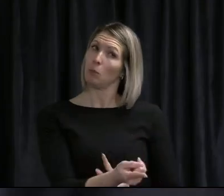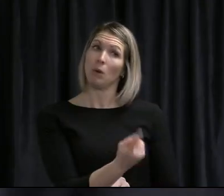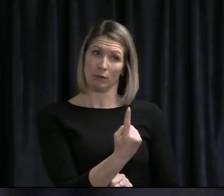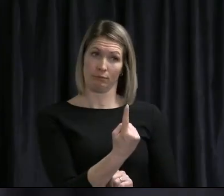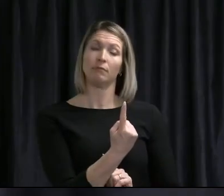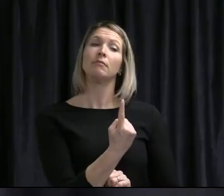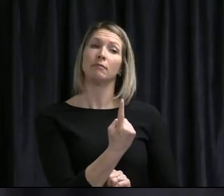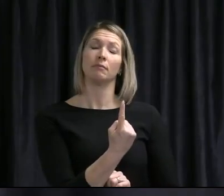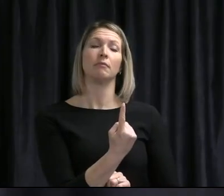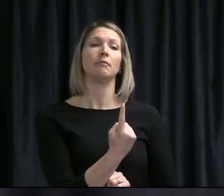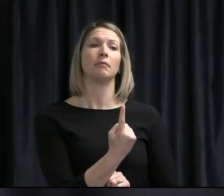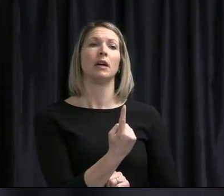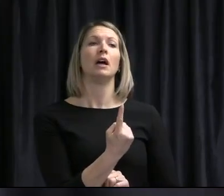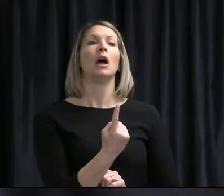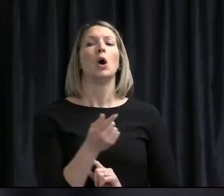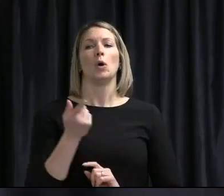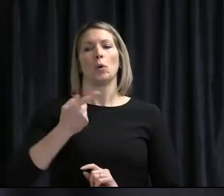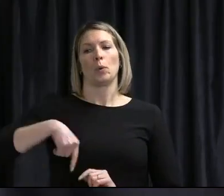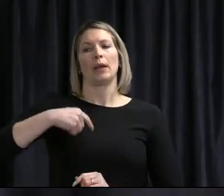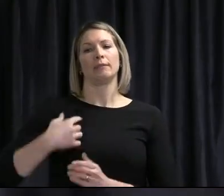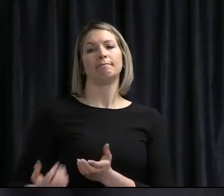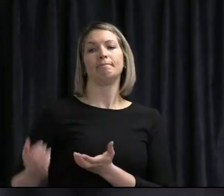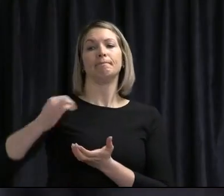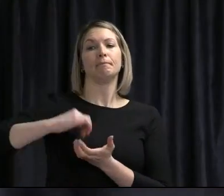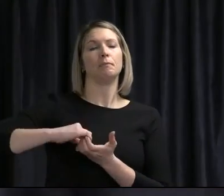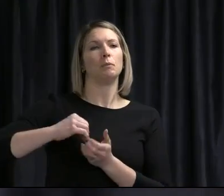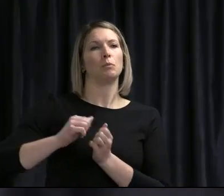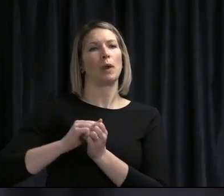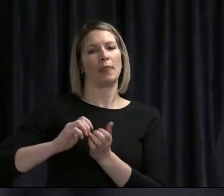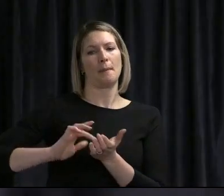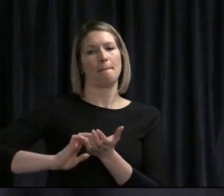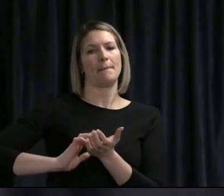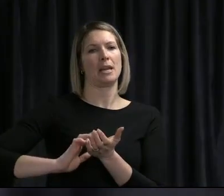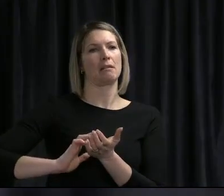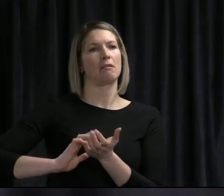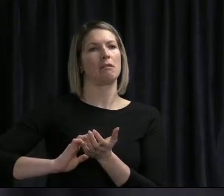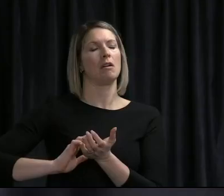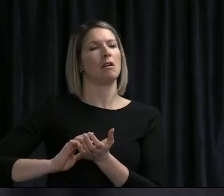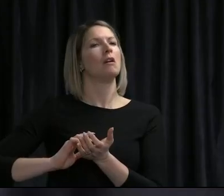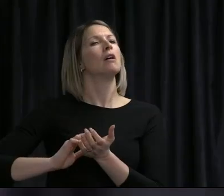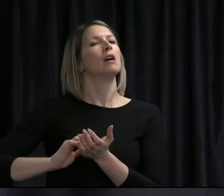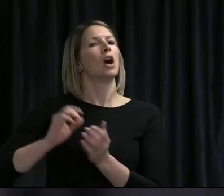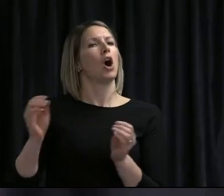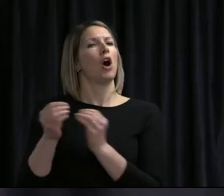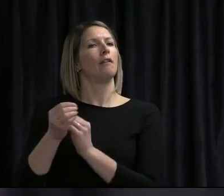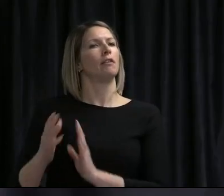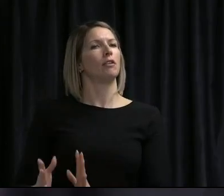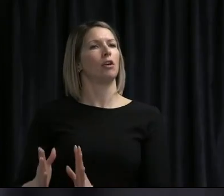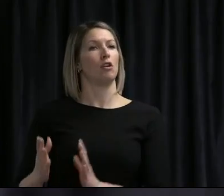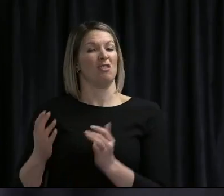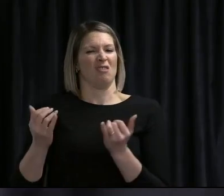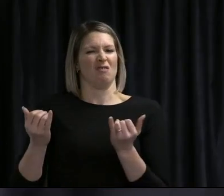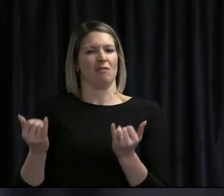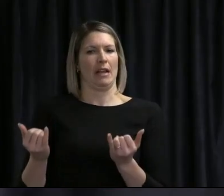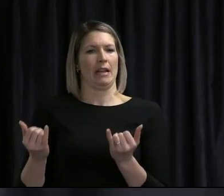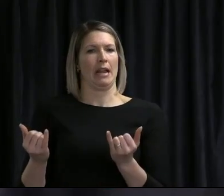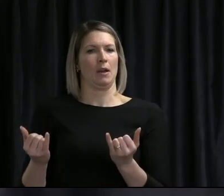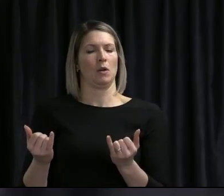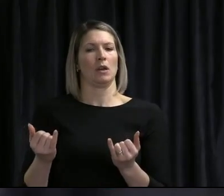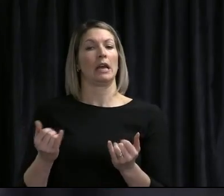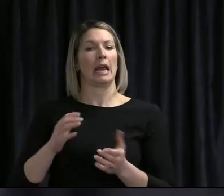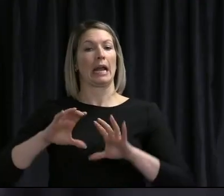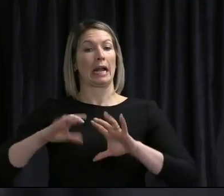Medical Officer of Health, classes for K-12 students are being suspended effective end of day